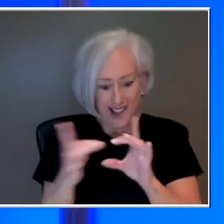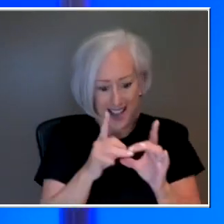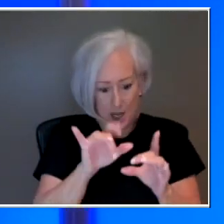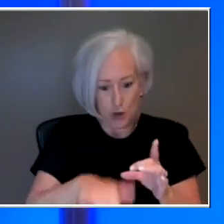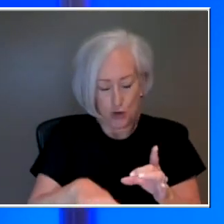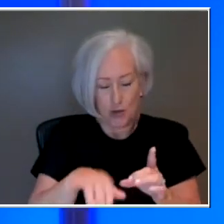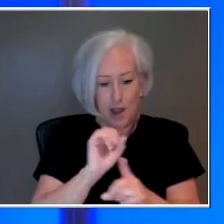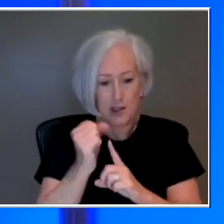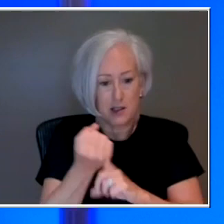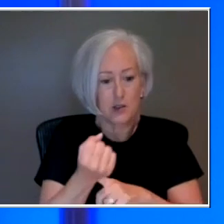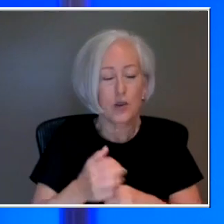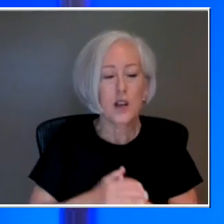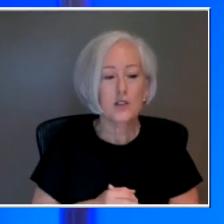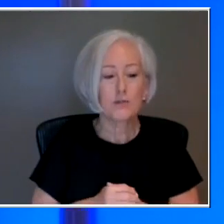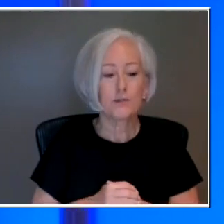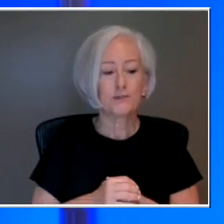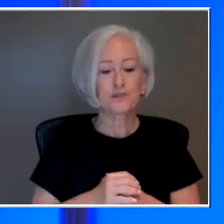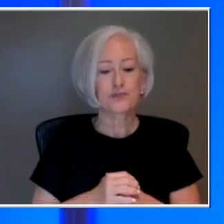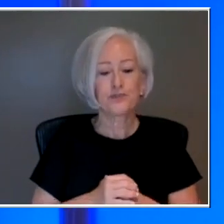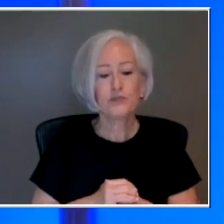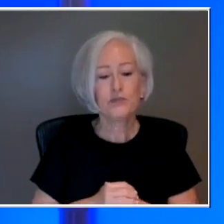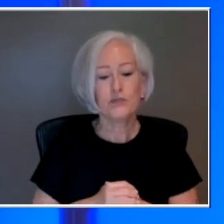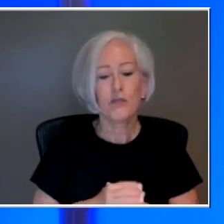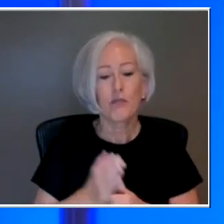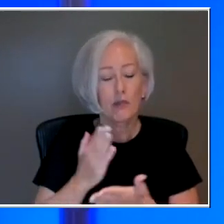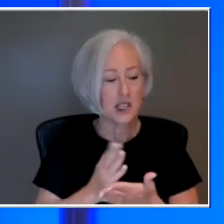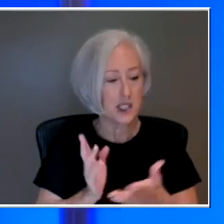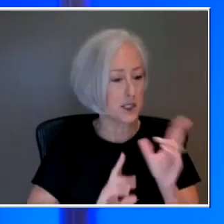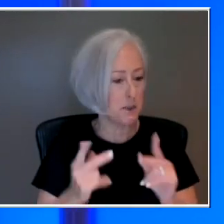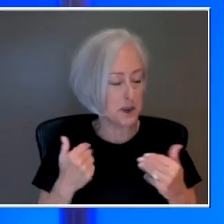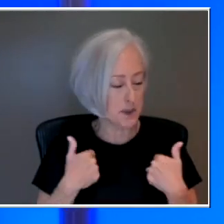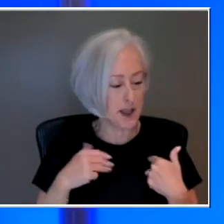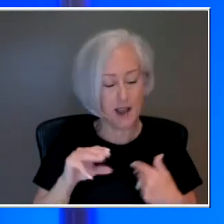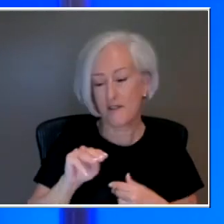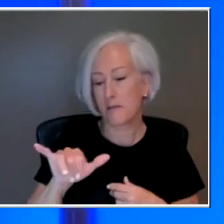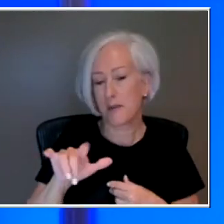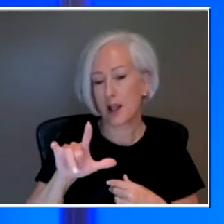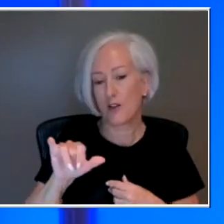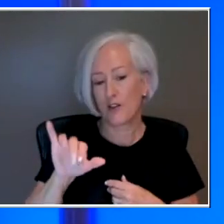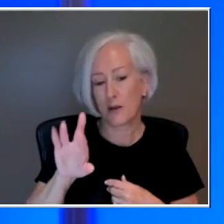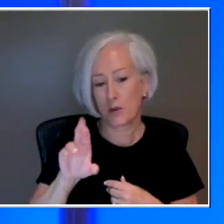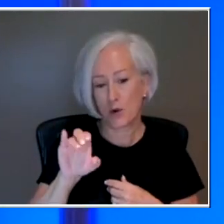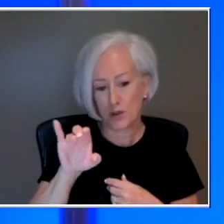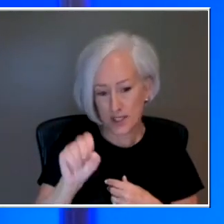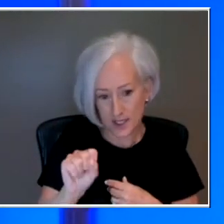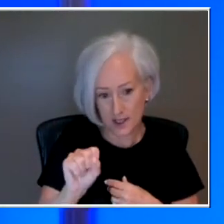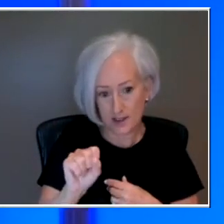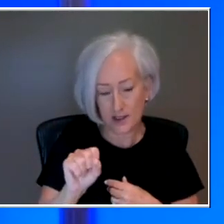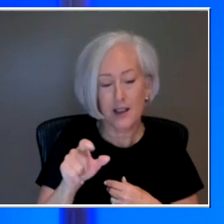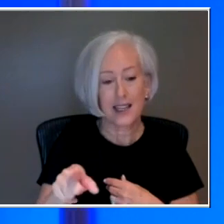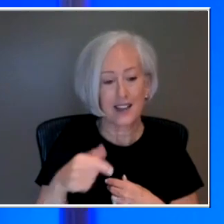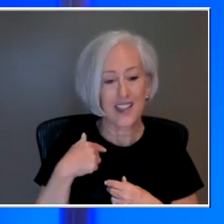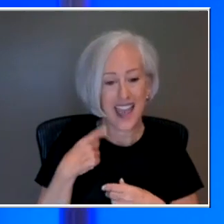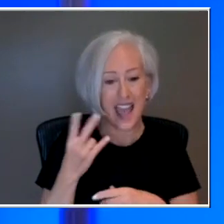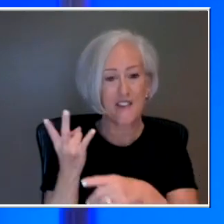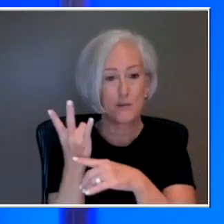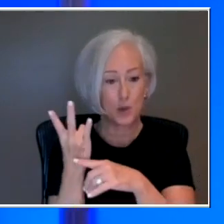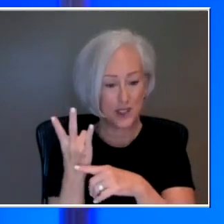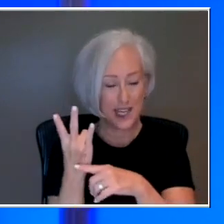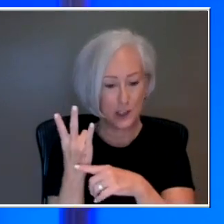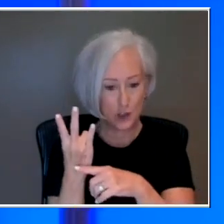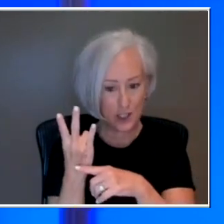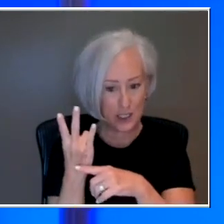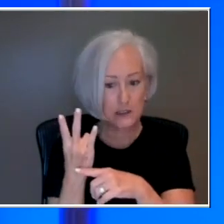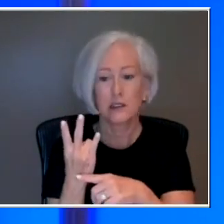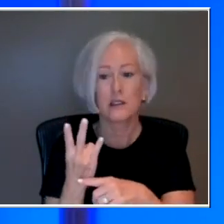And some people who have myelofibrosis, if they have those gene mutations, these are, by the way, not